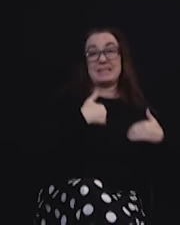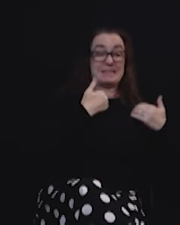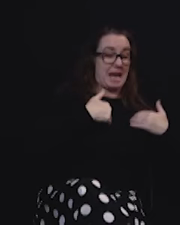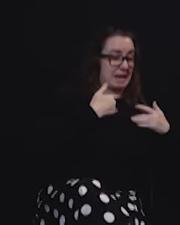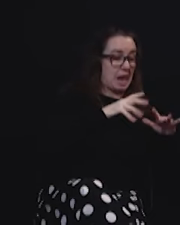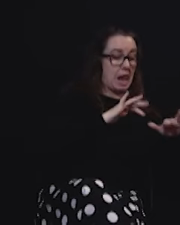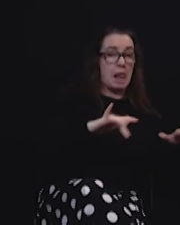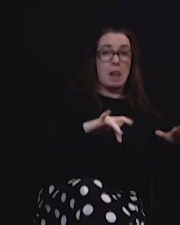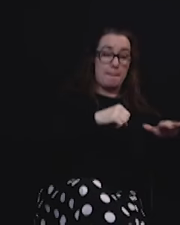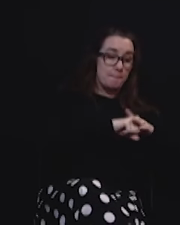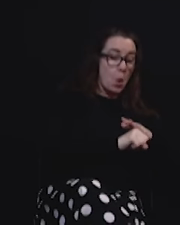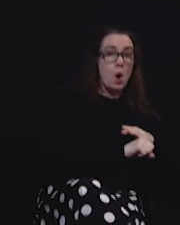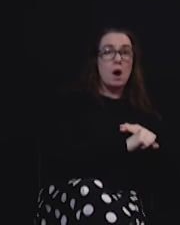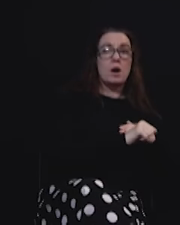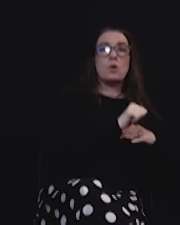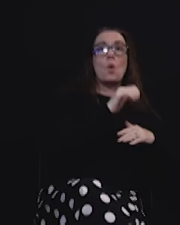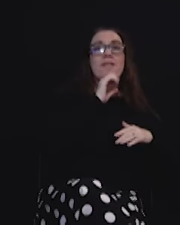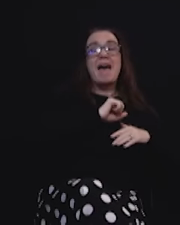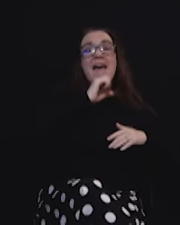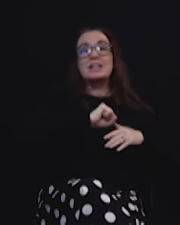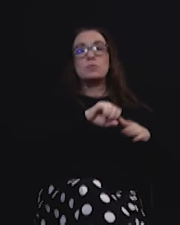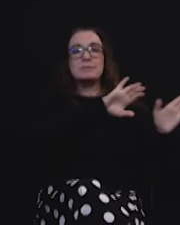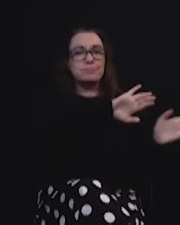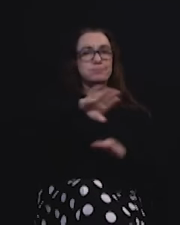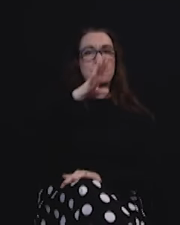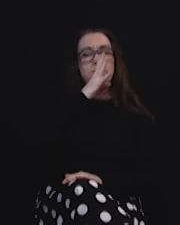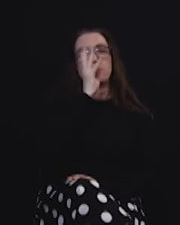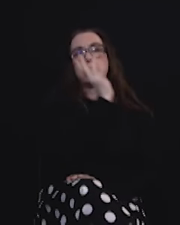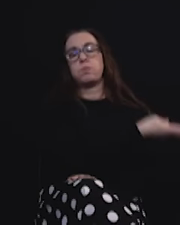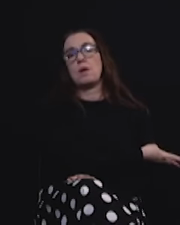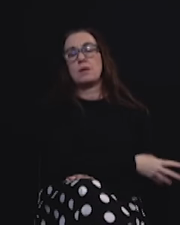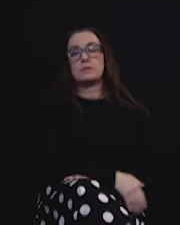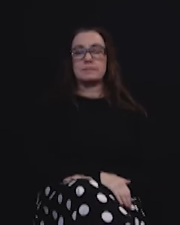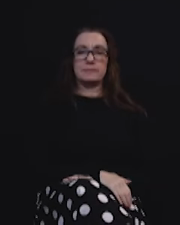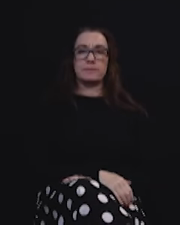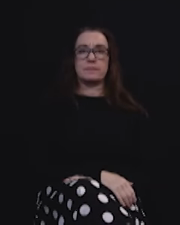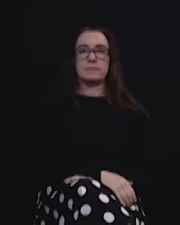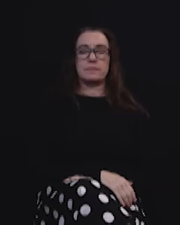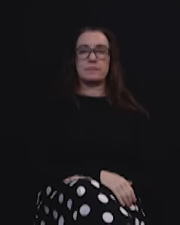even the unborn, whether it's the aged, we shove them away.